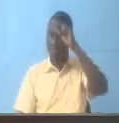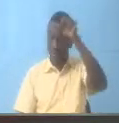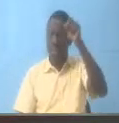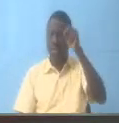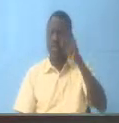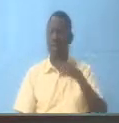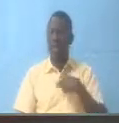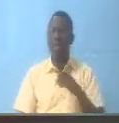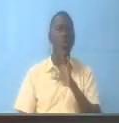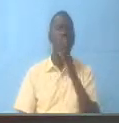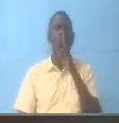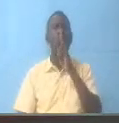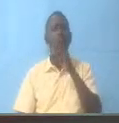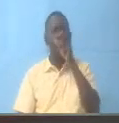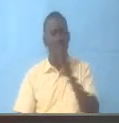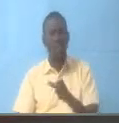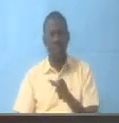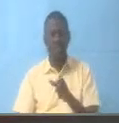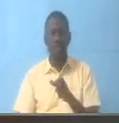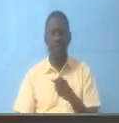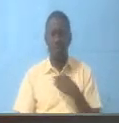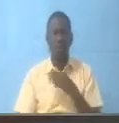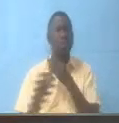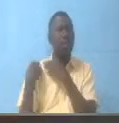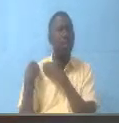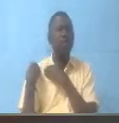at the time, because I believe he traveled.